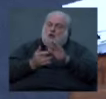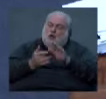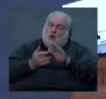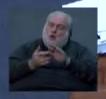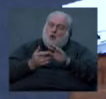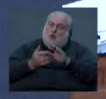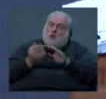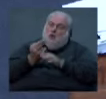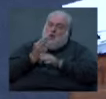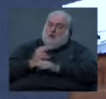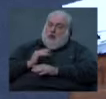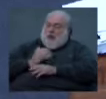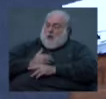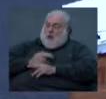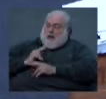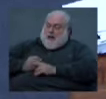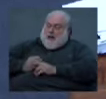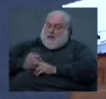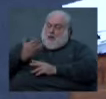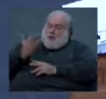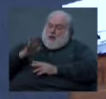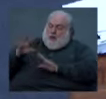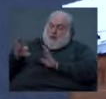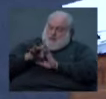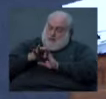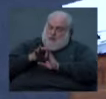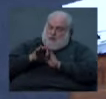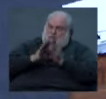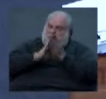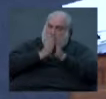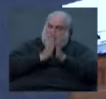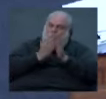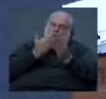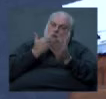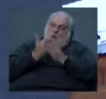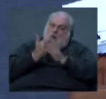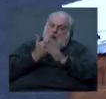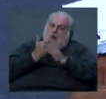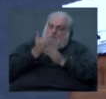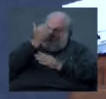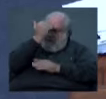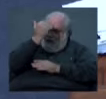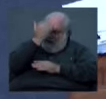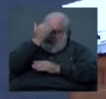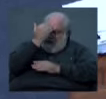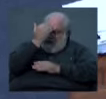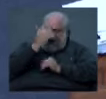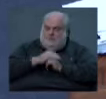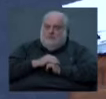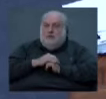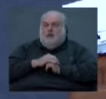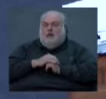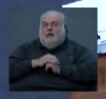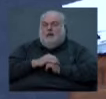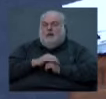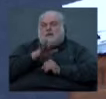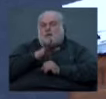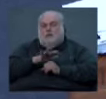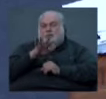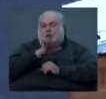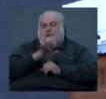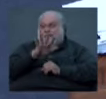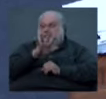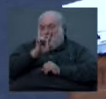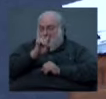already chosen brand a household name. There are no less than 51 highly rated marketing firms in the